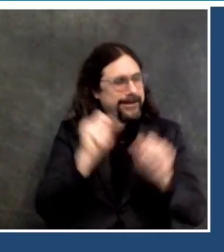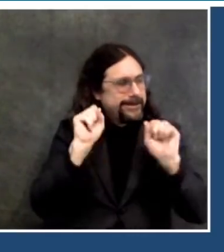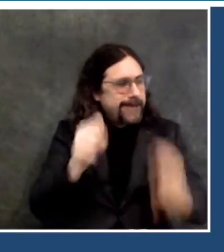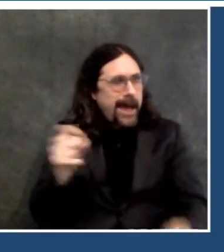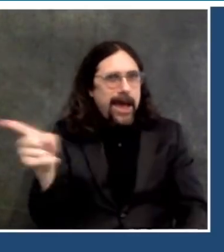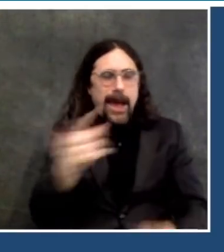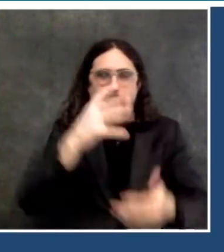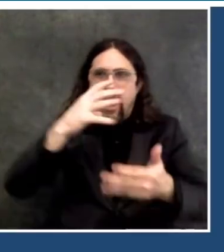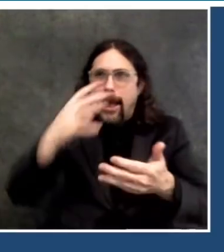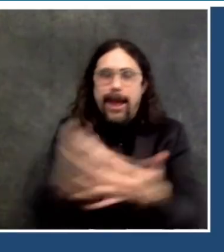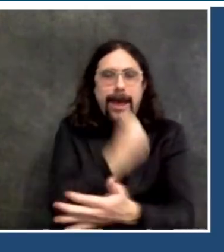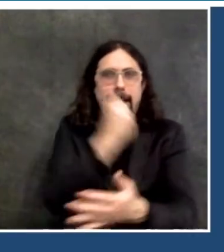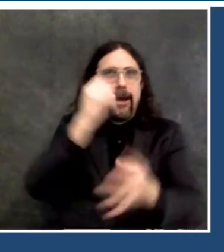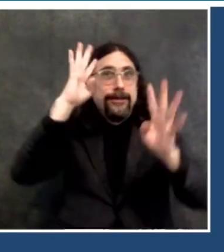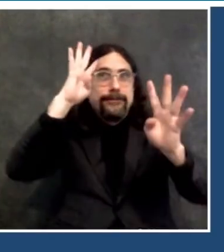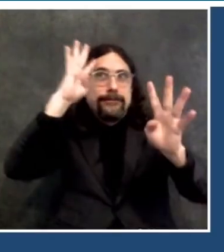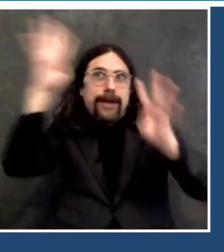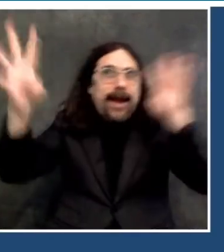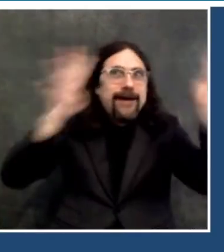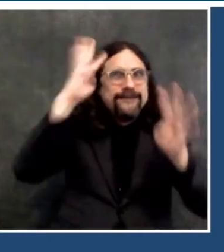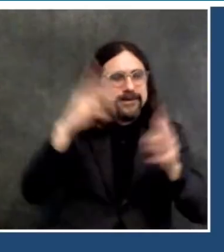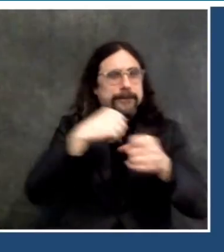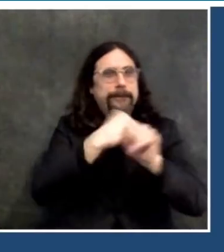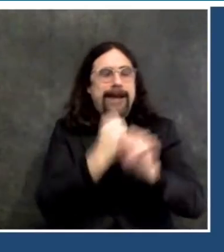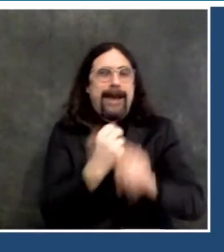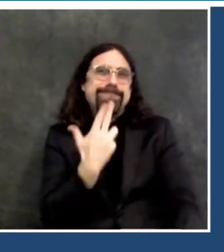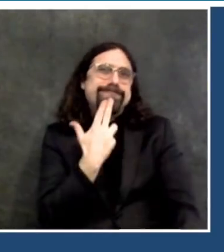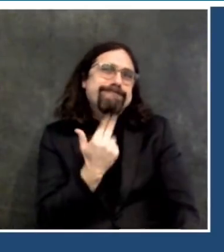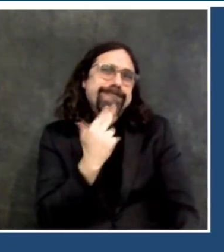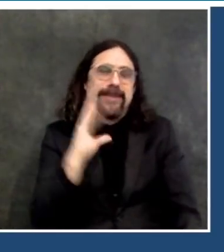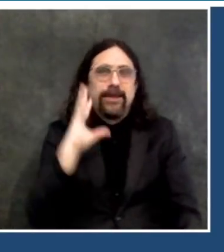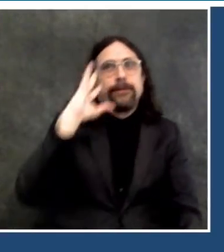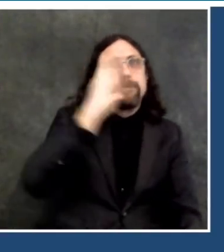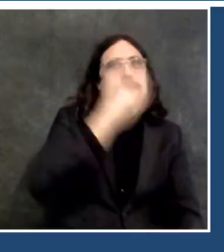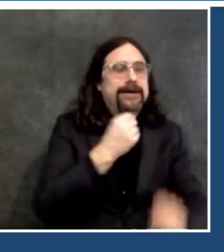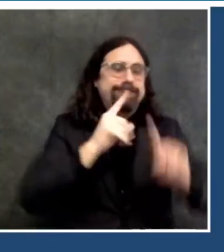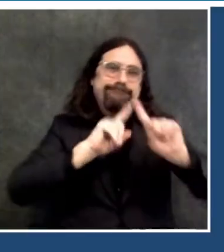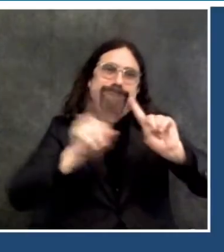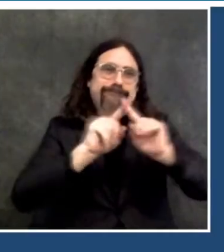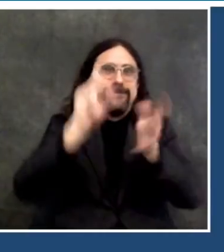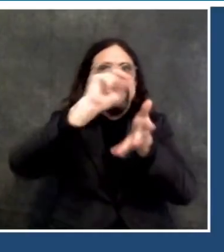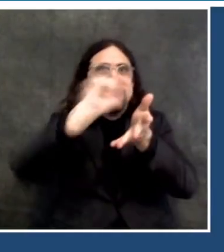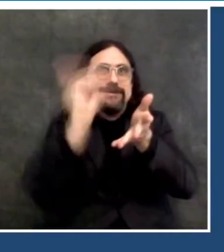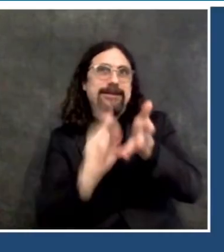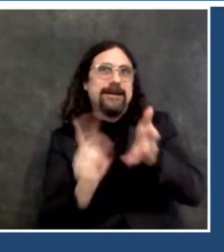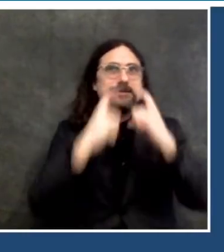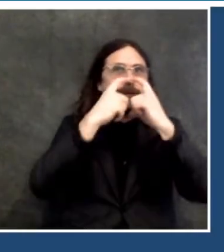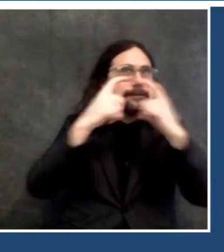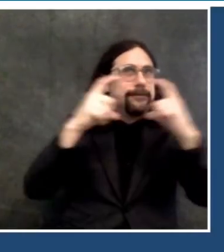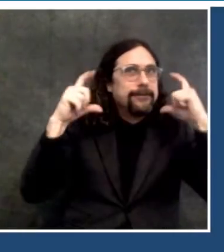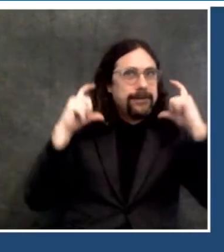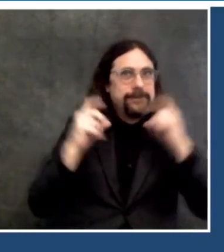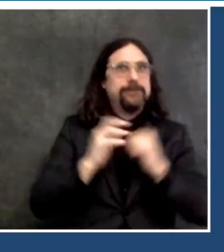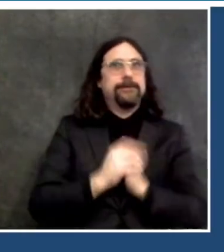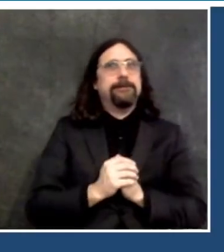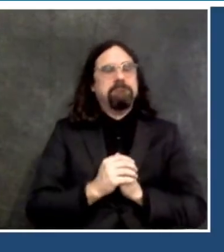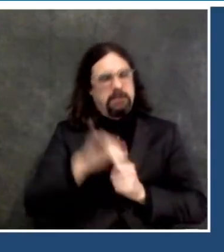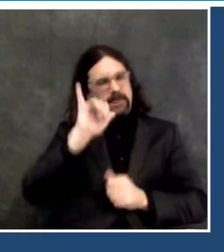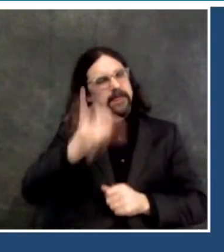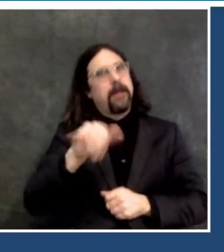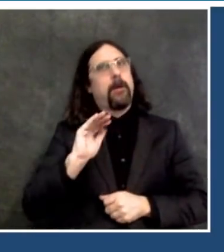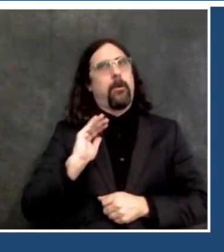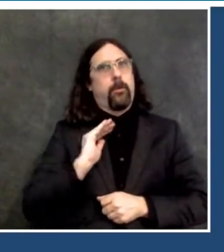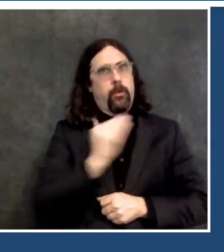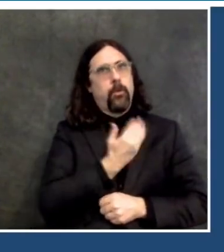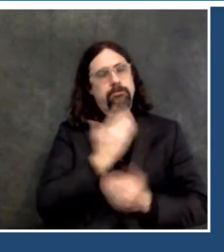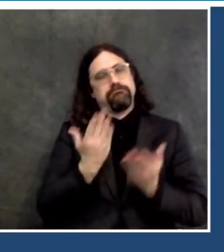want. But that's what we want you to do, something homemade, not something professional, not something from the supplies we need